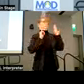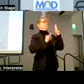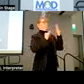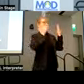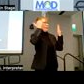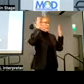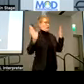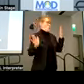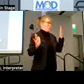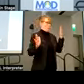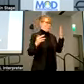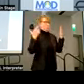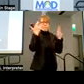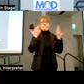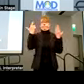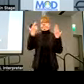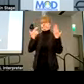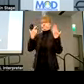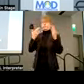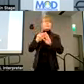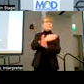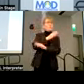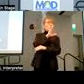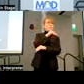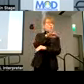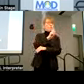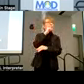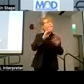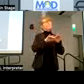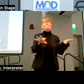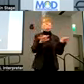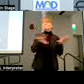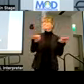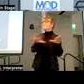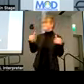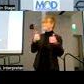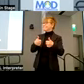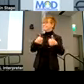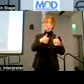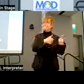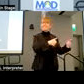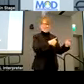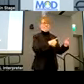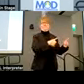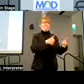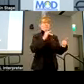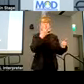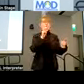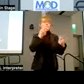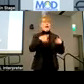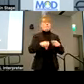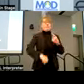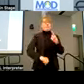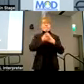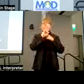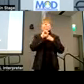before COVID. So COVID opened up our eyes, our minds, our bodies, our spirits to really come together to say, what systems do we need